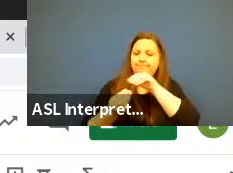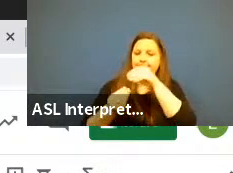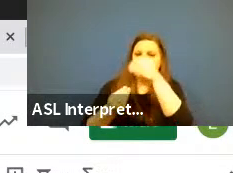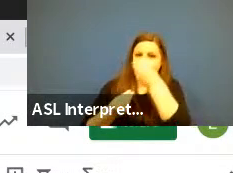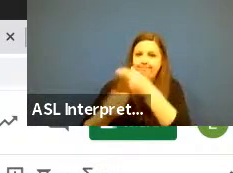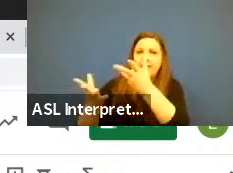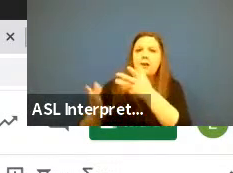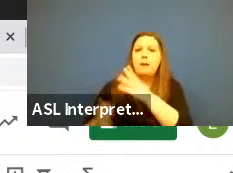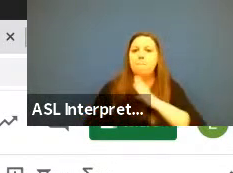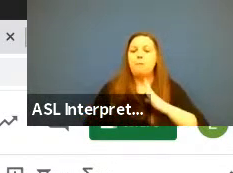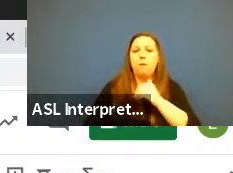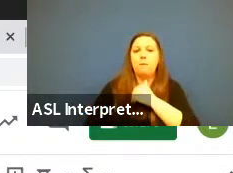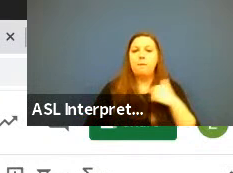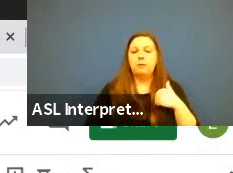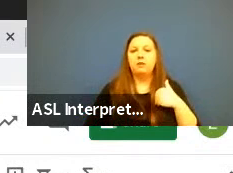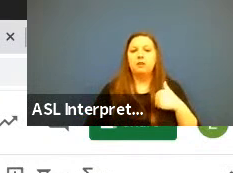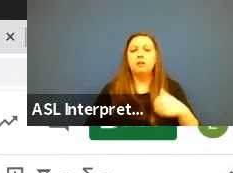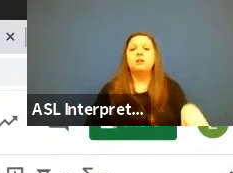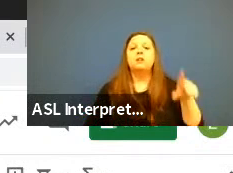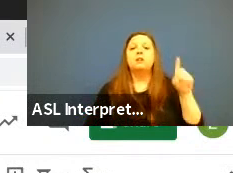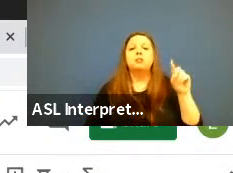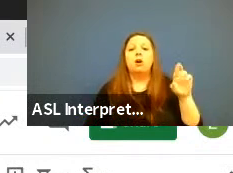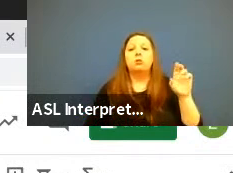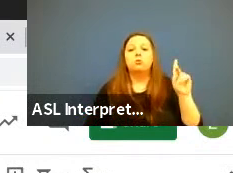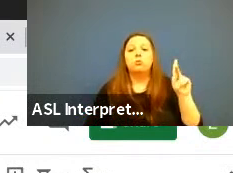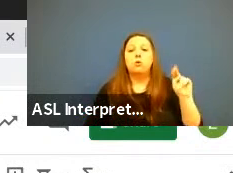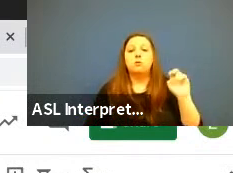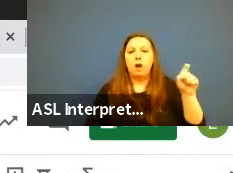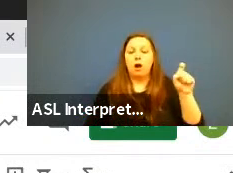If I may say something,